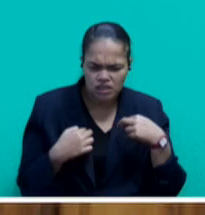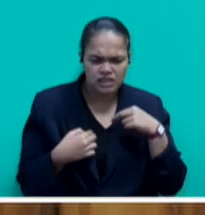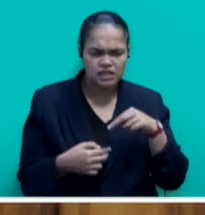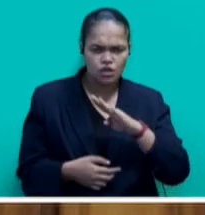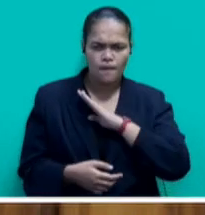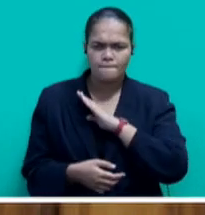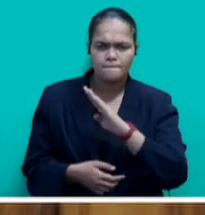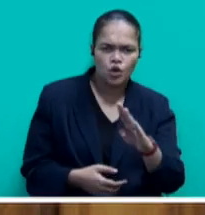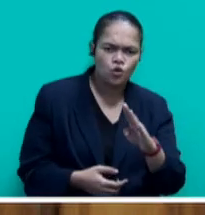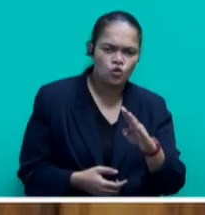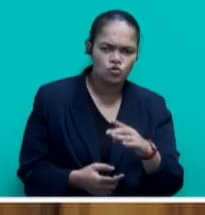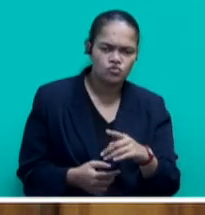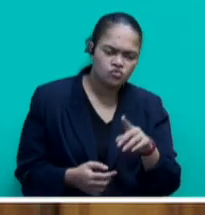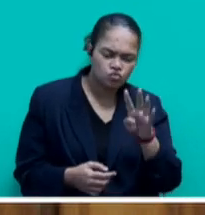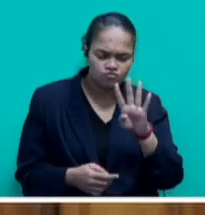the issues